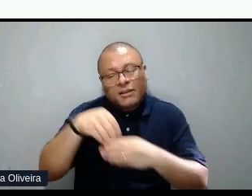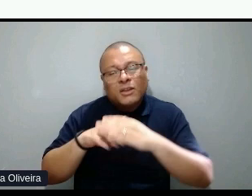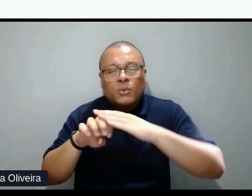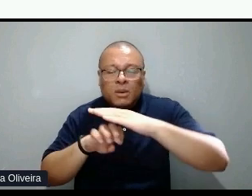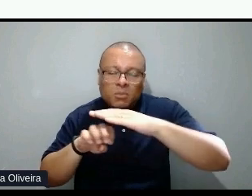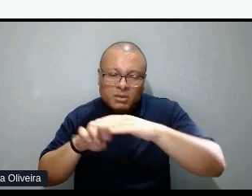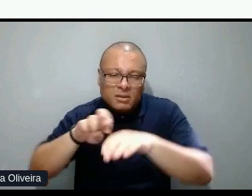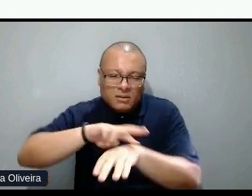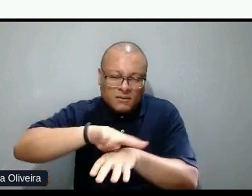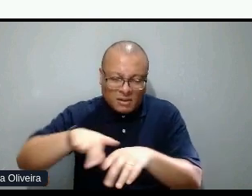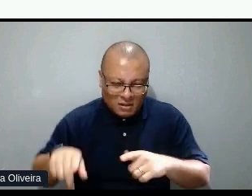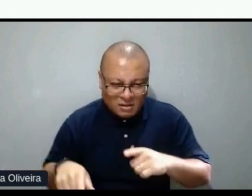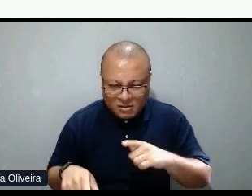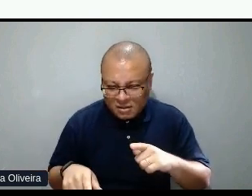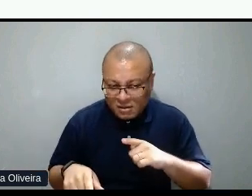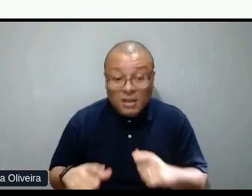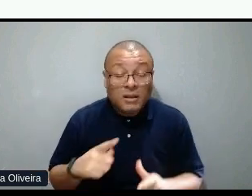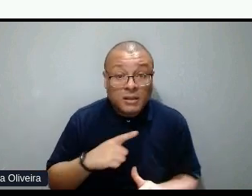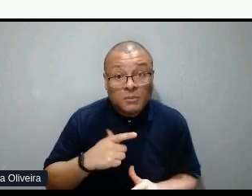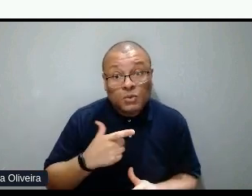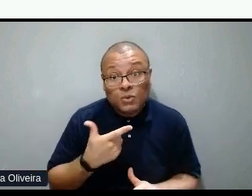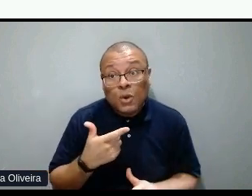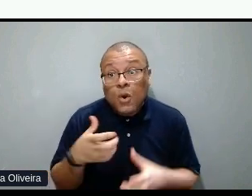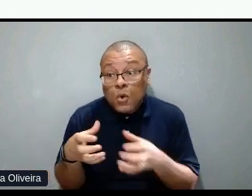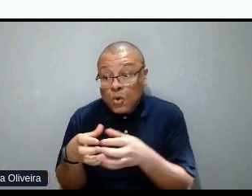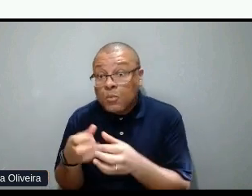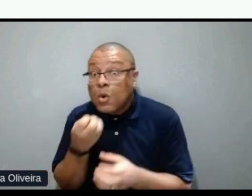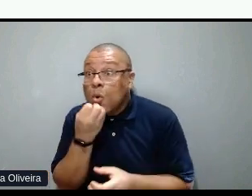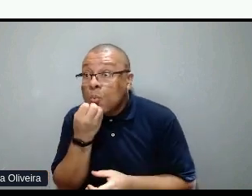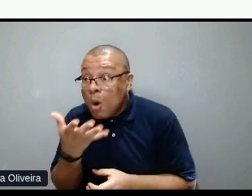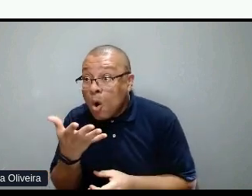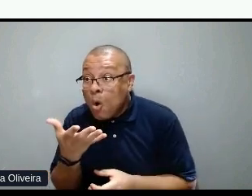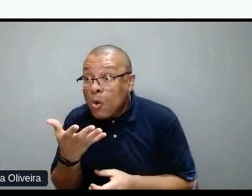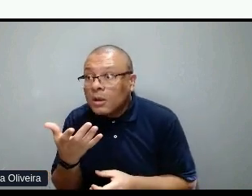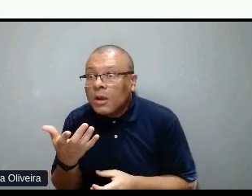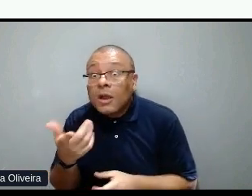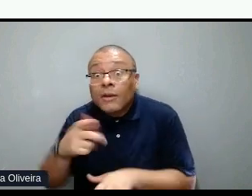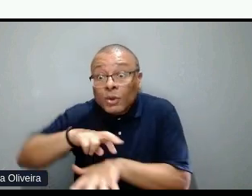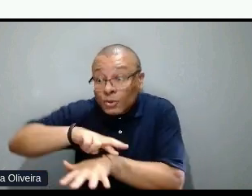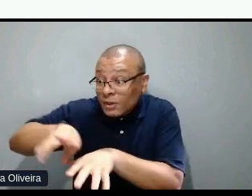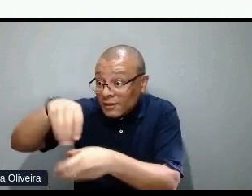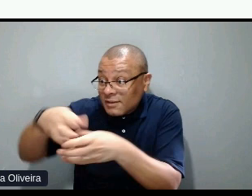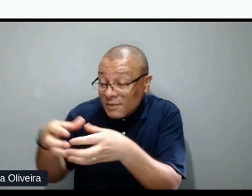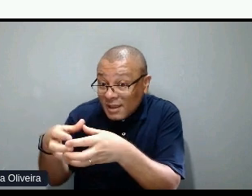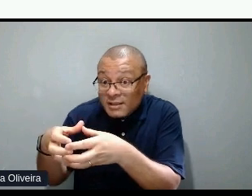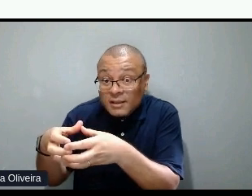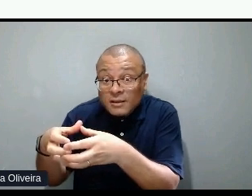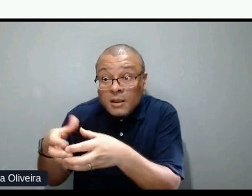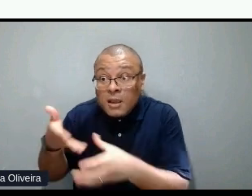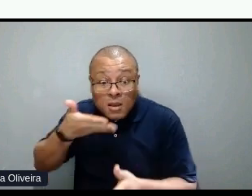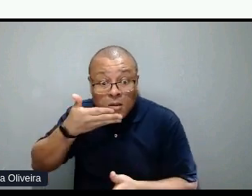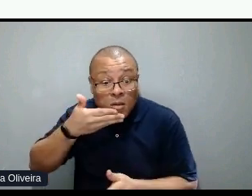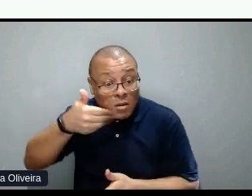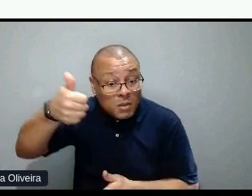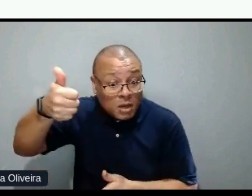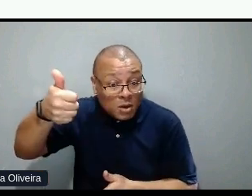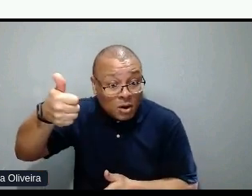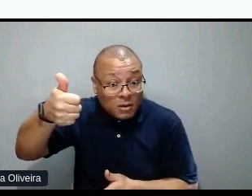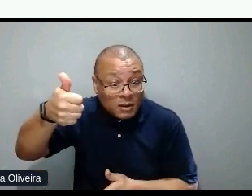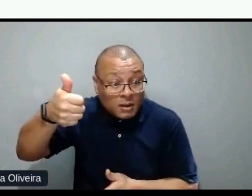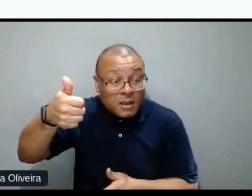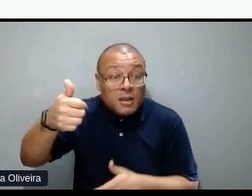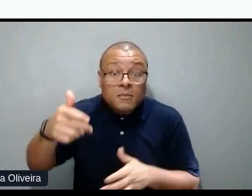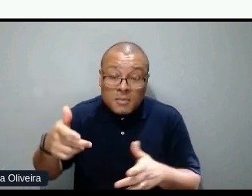diversity, for instance, we have better teams when we have different roles in there. We might not have a better team if we have